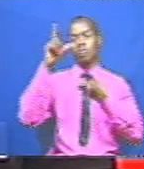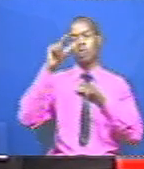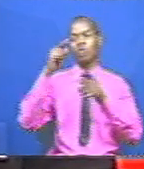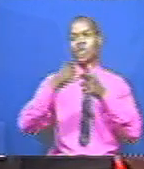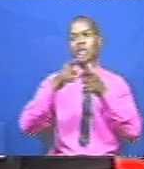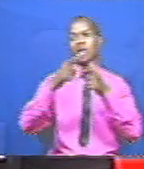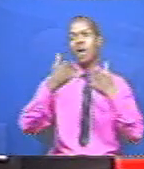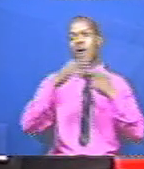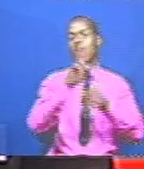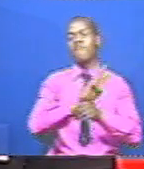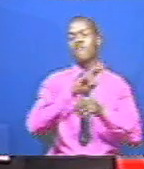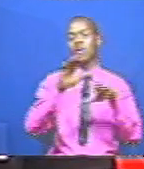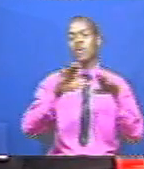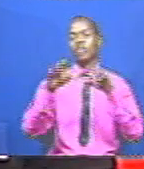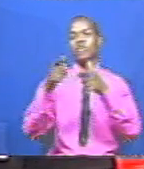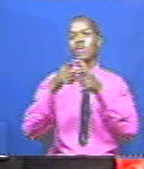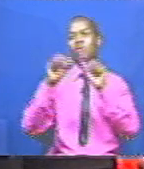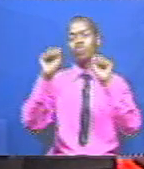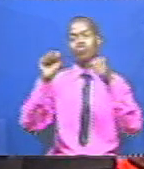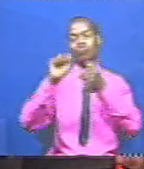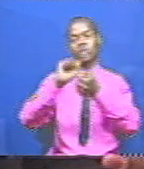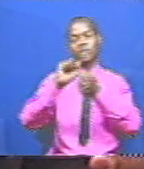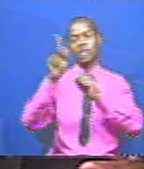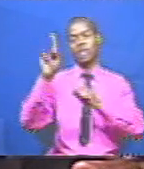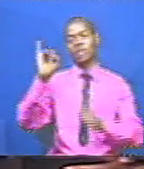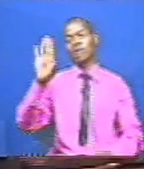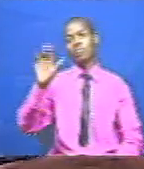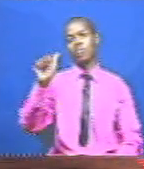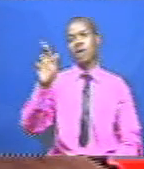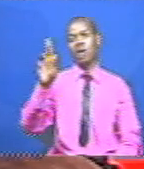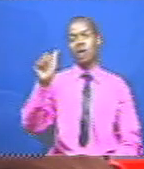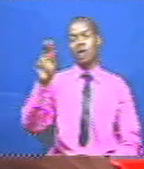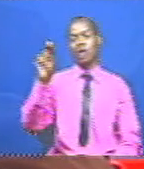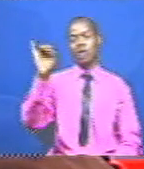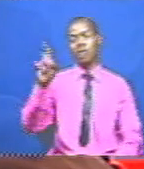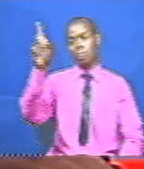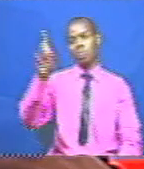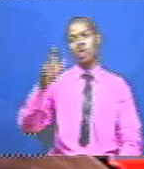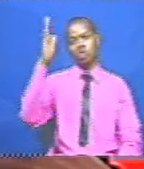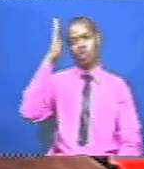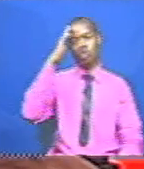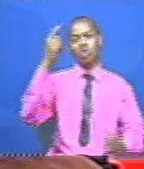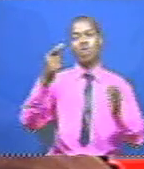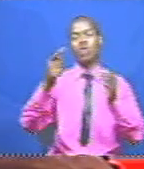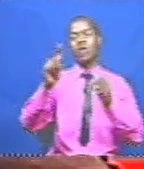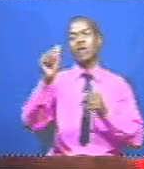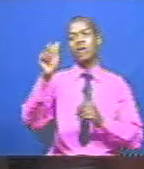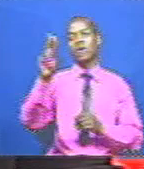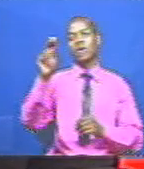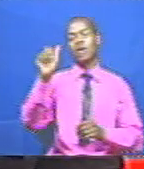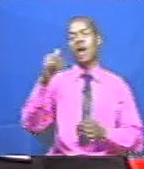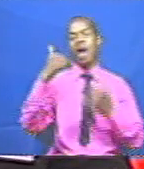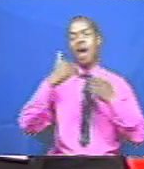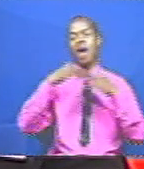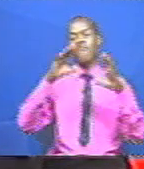value chain of livestock and you want to revive Kibarani, you must know that Tana River holds much of the largest livestock